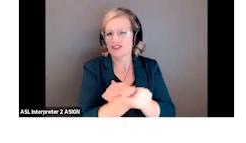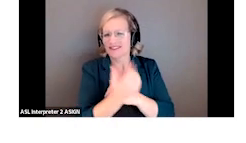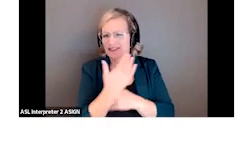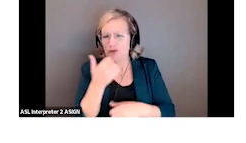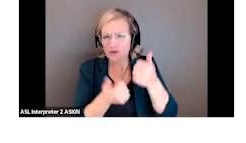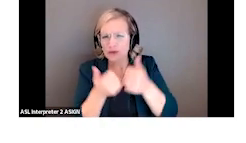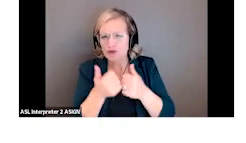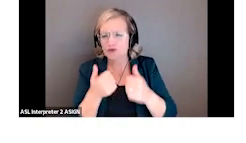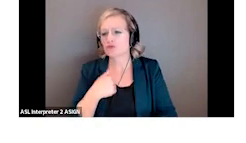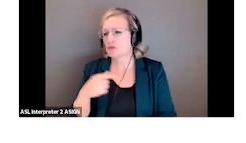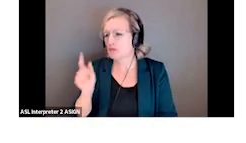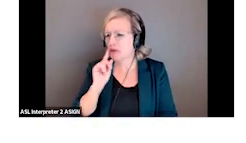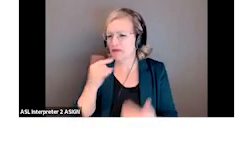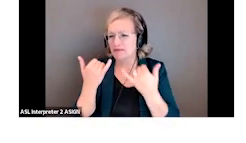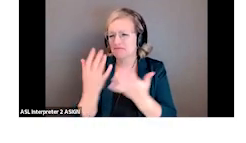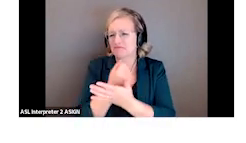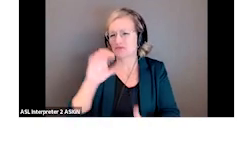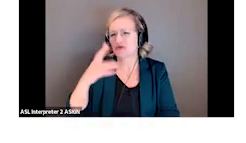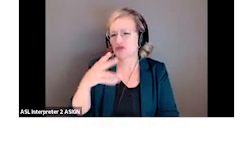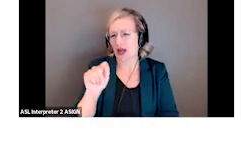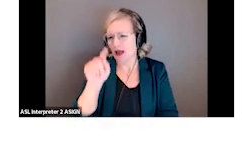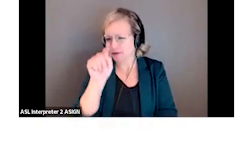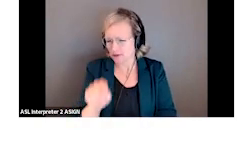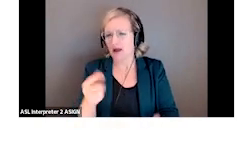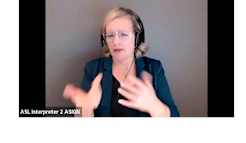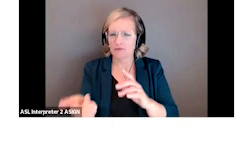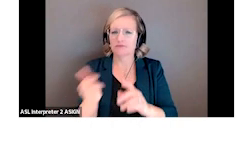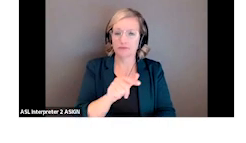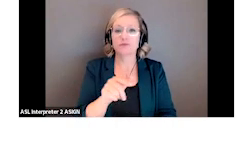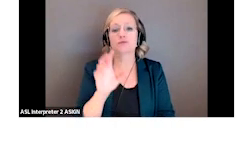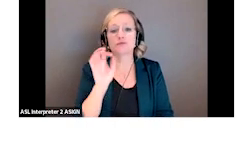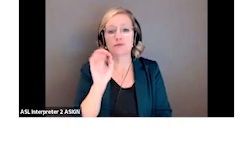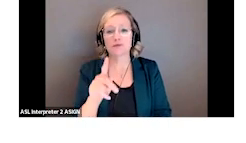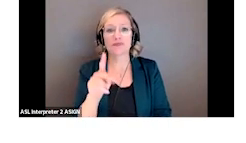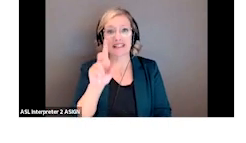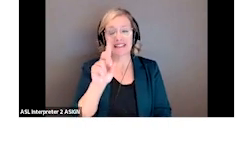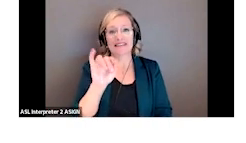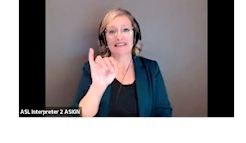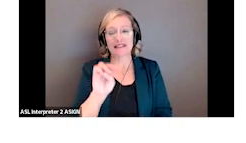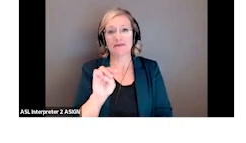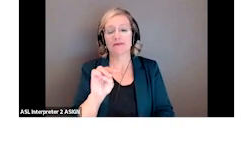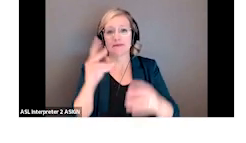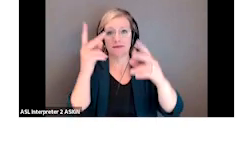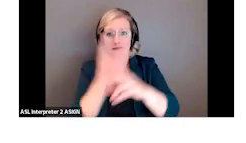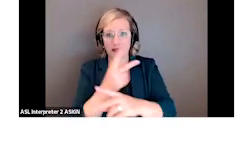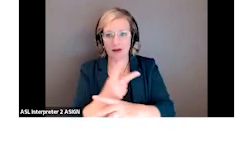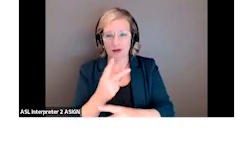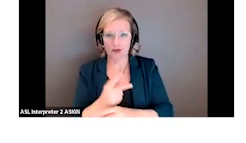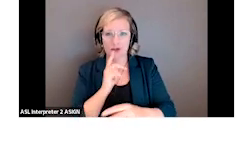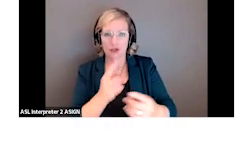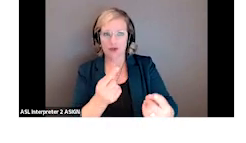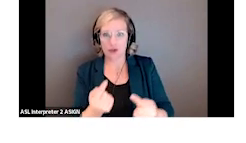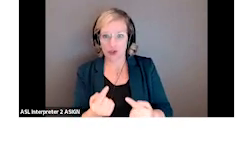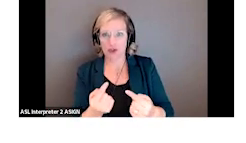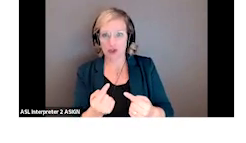before as well. Perfect. So the first one here is the DIM calculation a per unit return fee that should be calculated into each product cost of